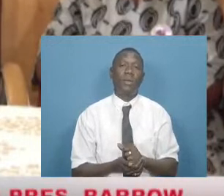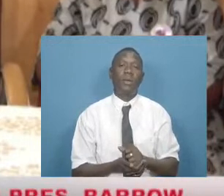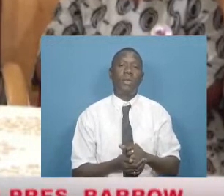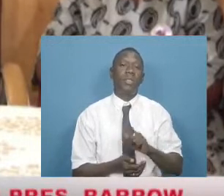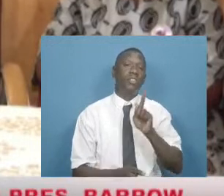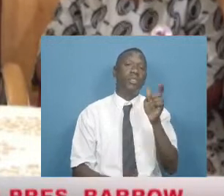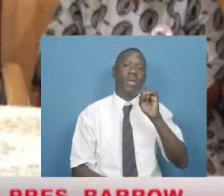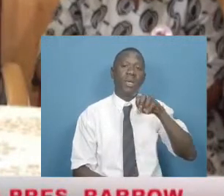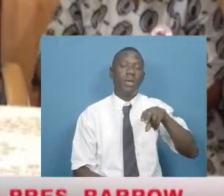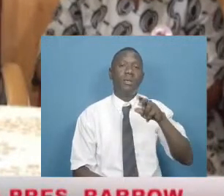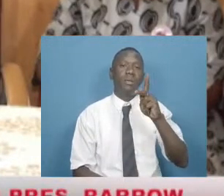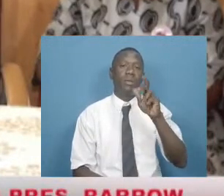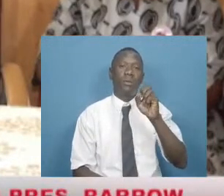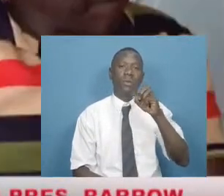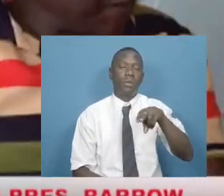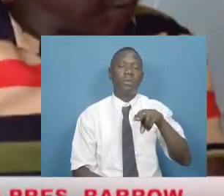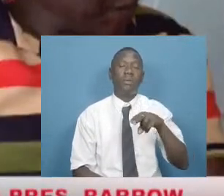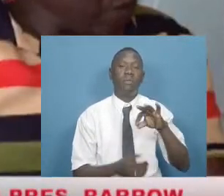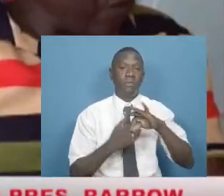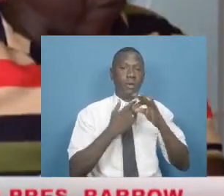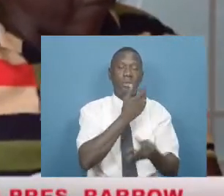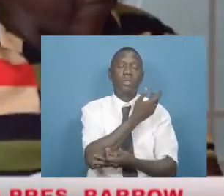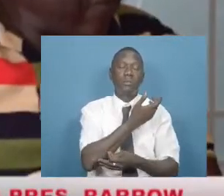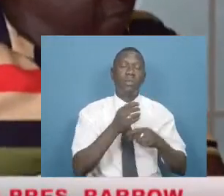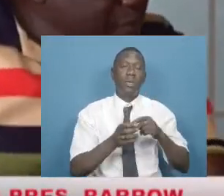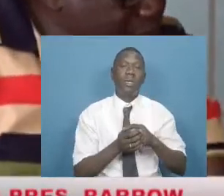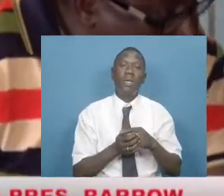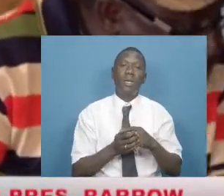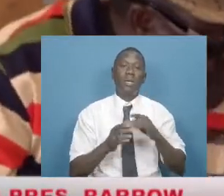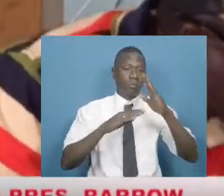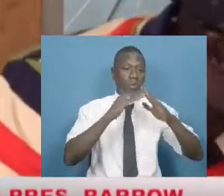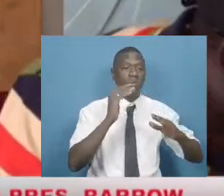The Ginkong Foundation, which comprises a real estate company, a